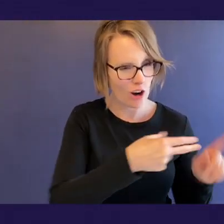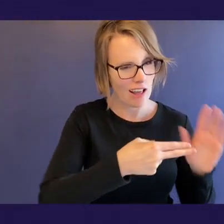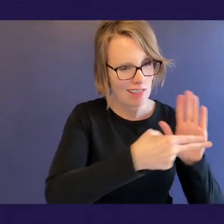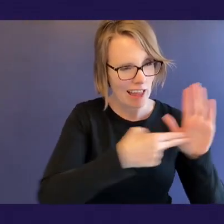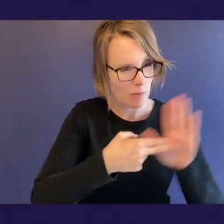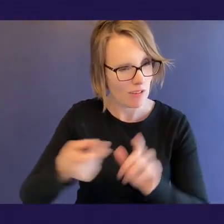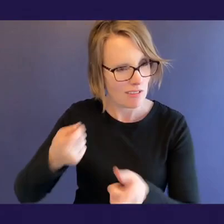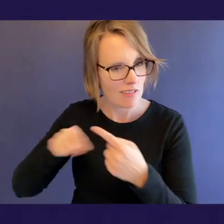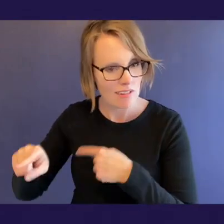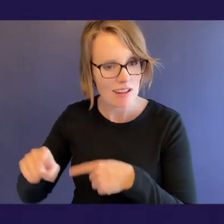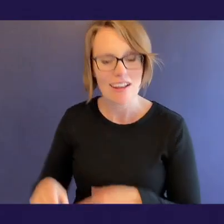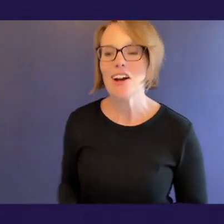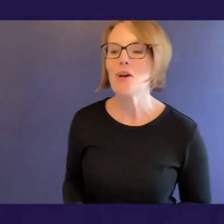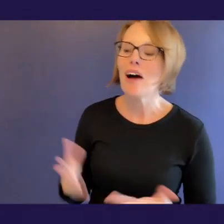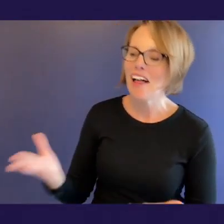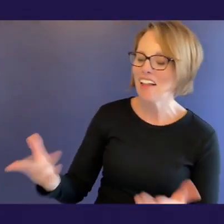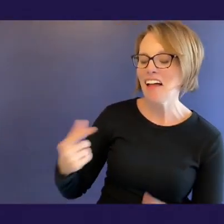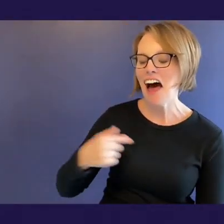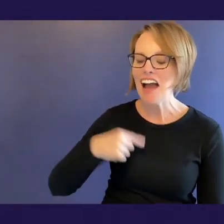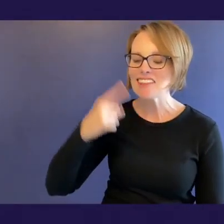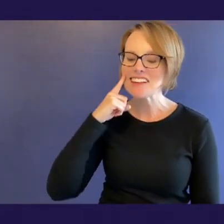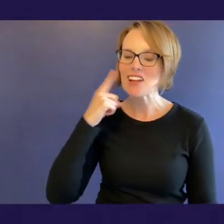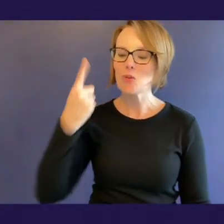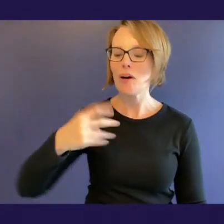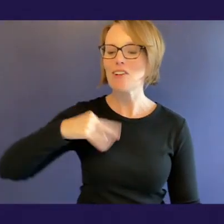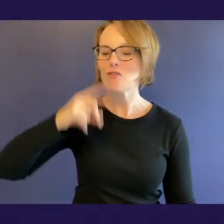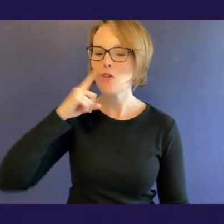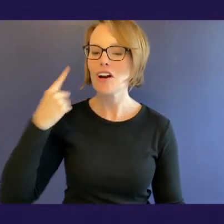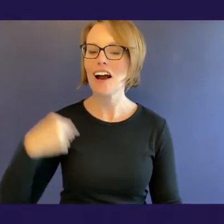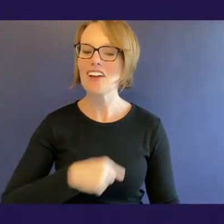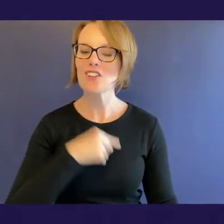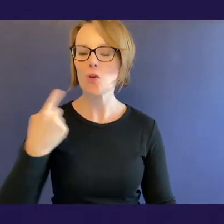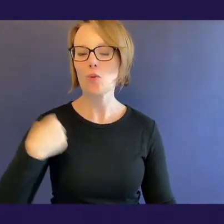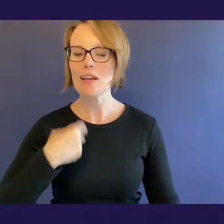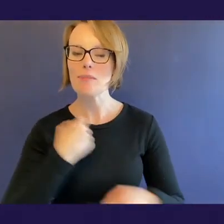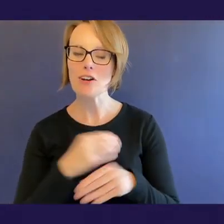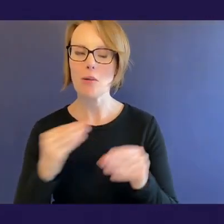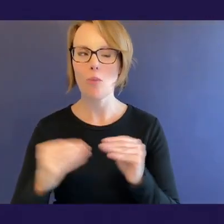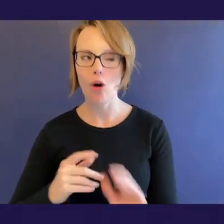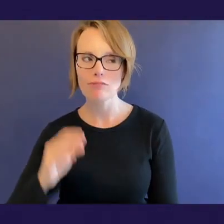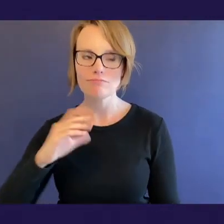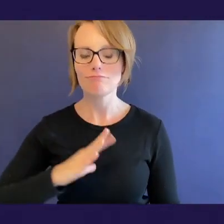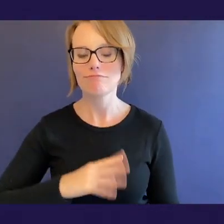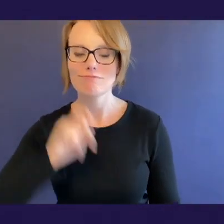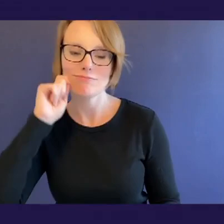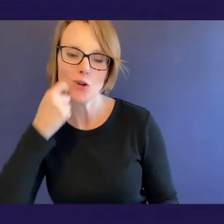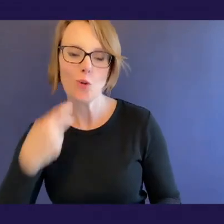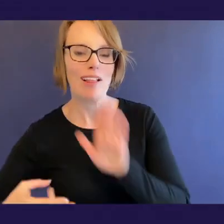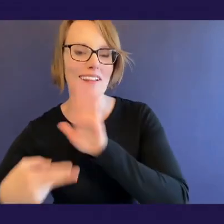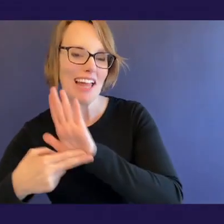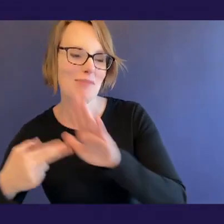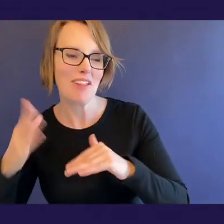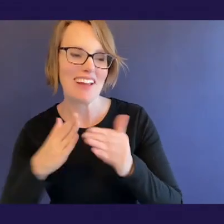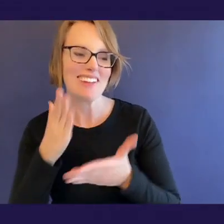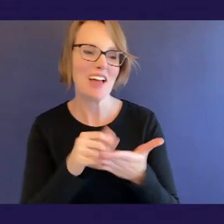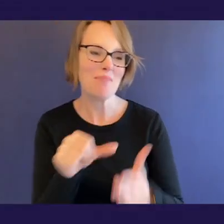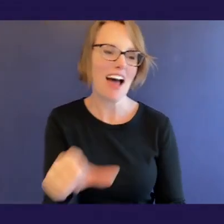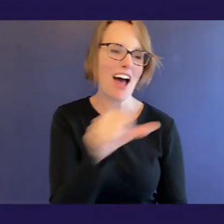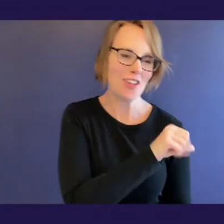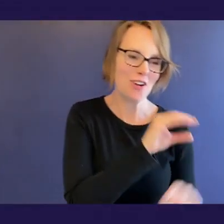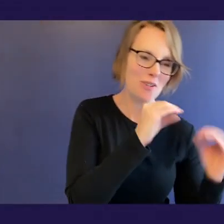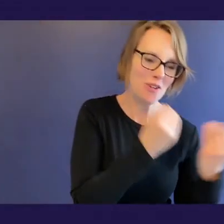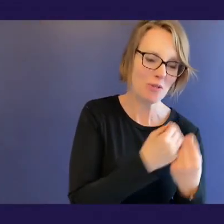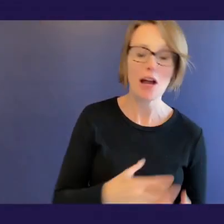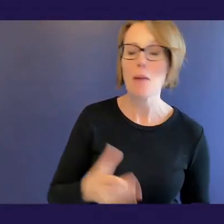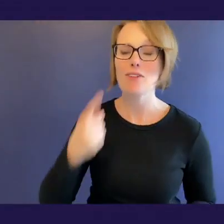industries, as we created a catchier term for it. But no, I mean, I think, look at journalism. I've